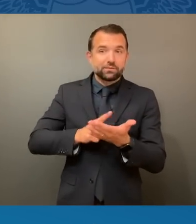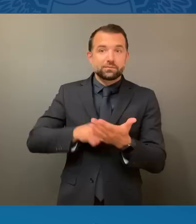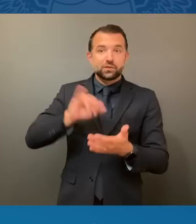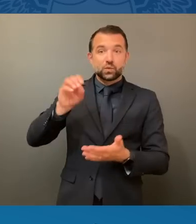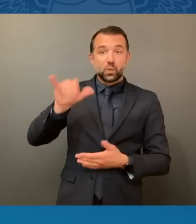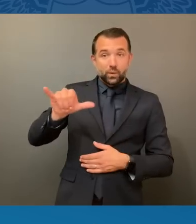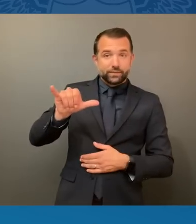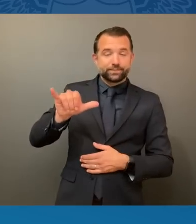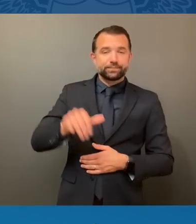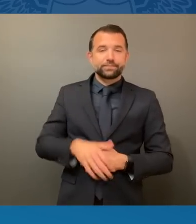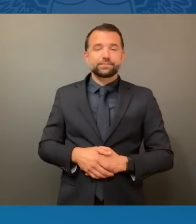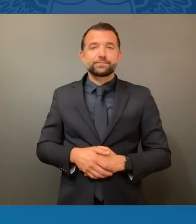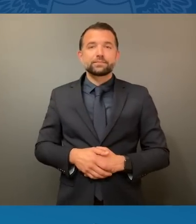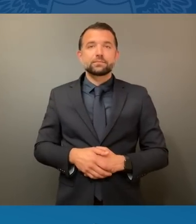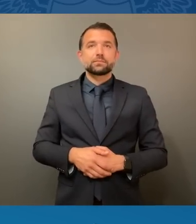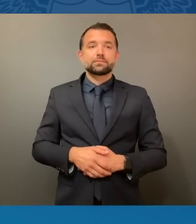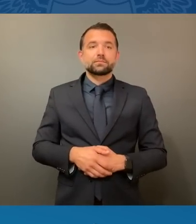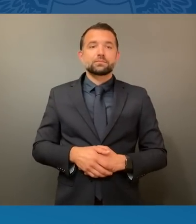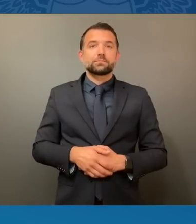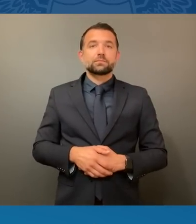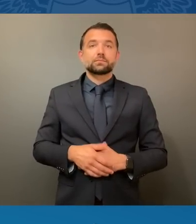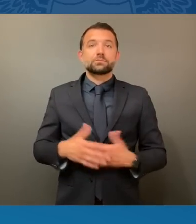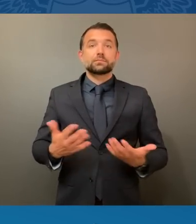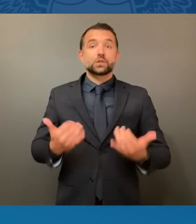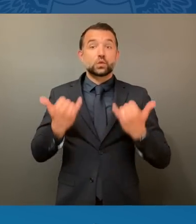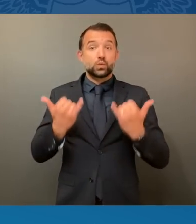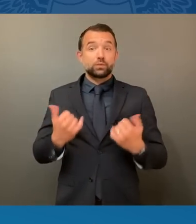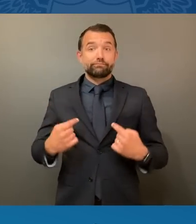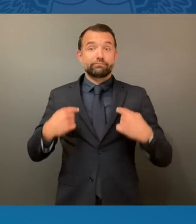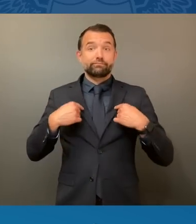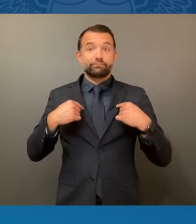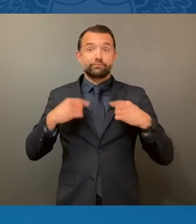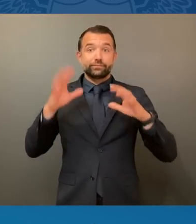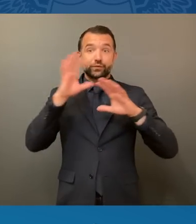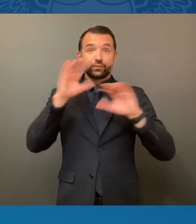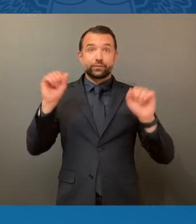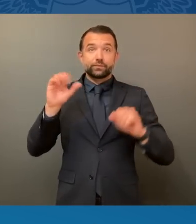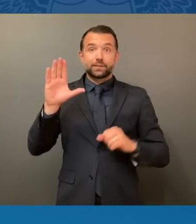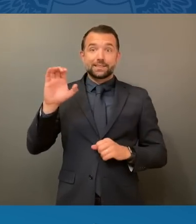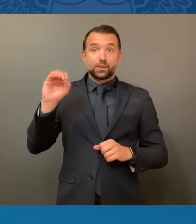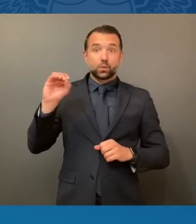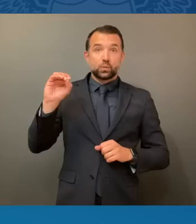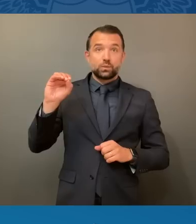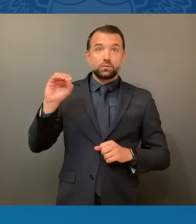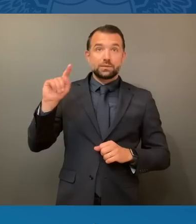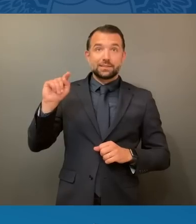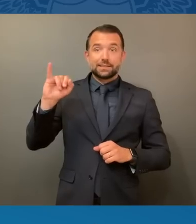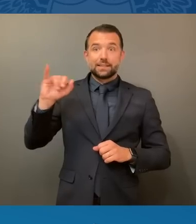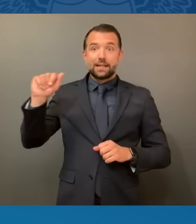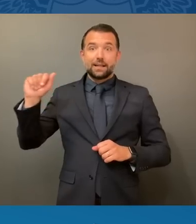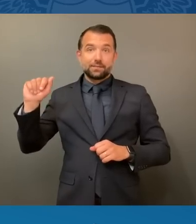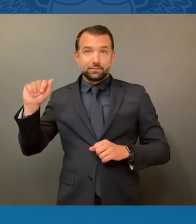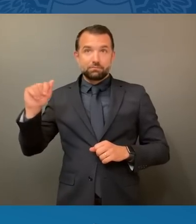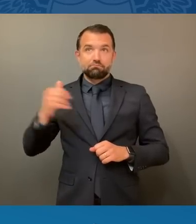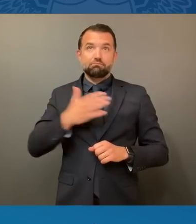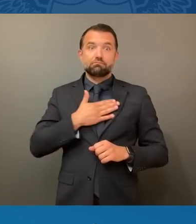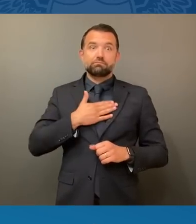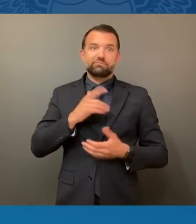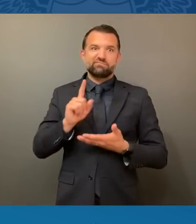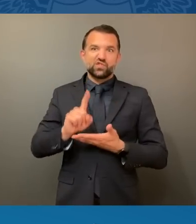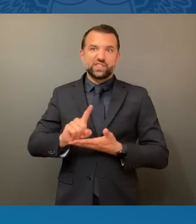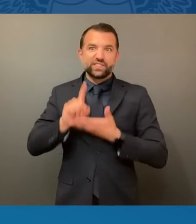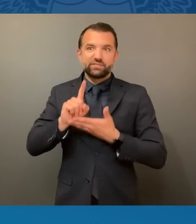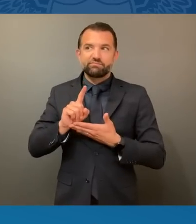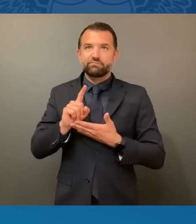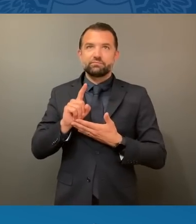will say, as the president and CEO of TIAA, having the privilege to be only one of 3 Black women